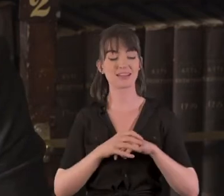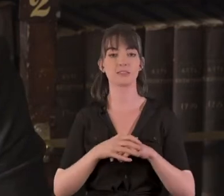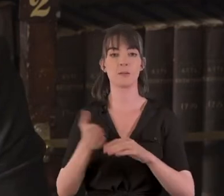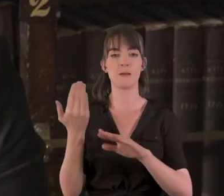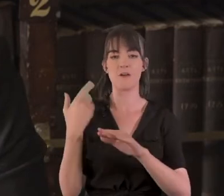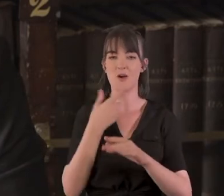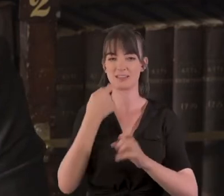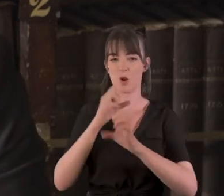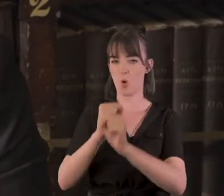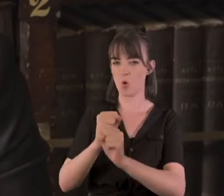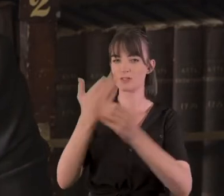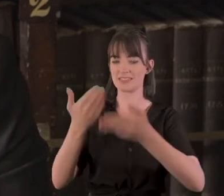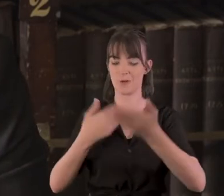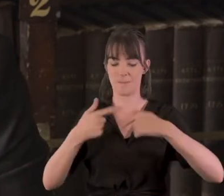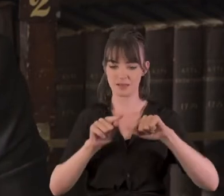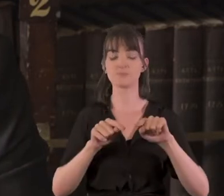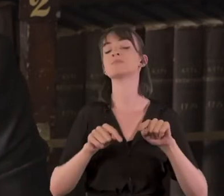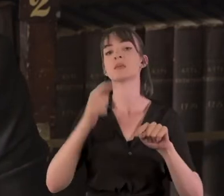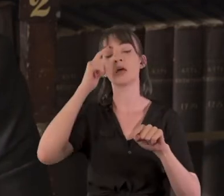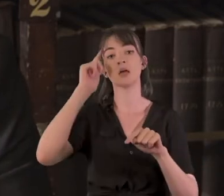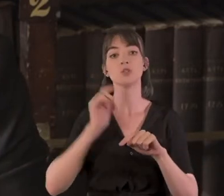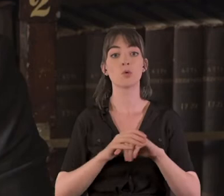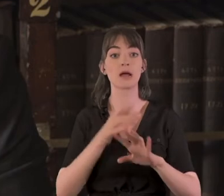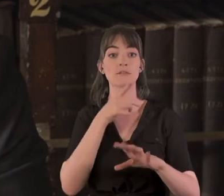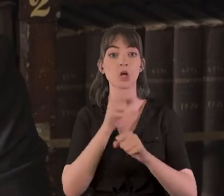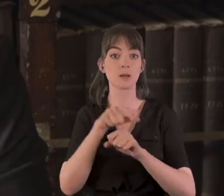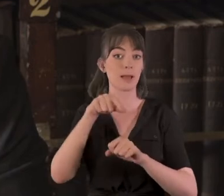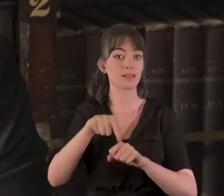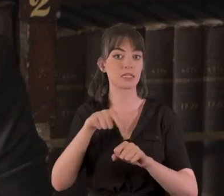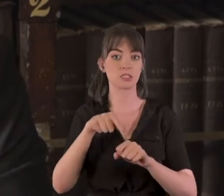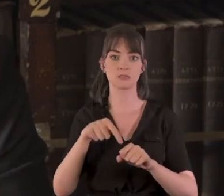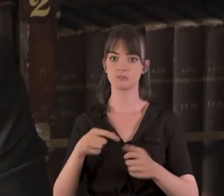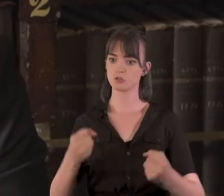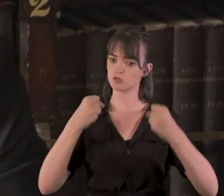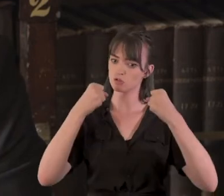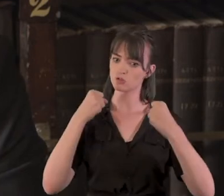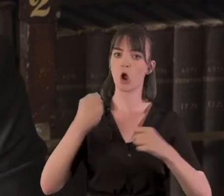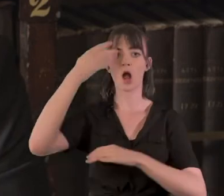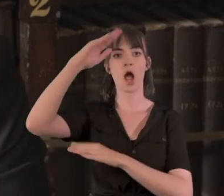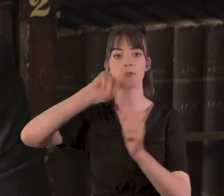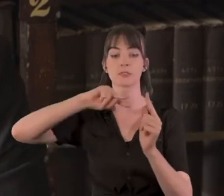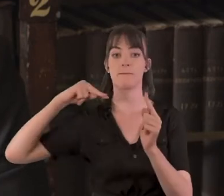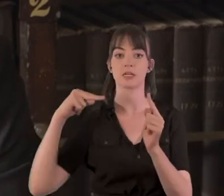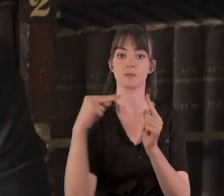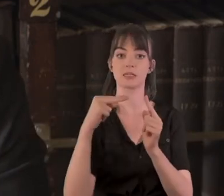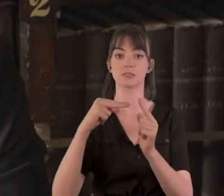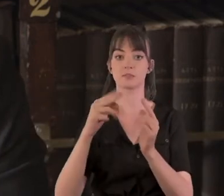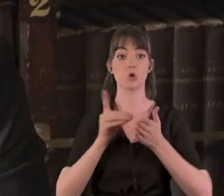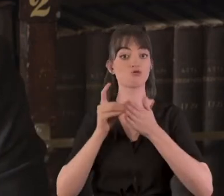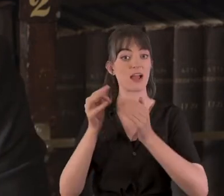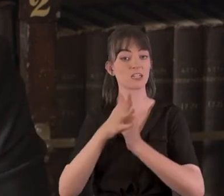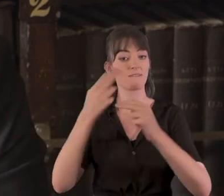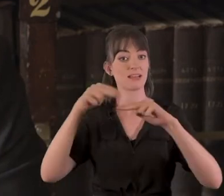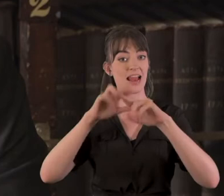the end of our discussion, is that we have spoken about this very much in an Irish context, and Orla, at the director of the National Archives,